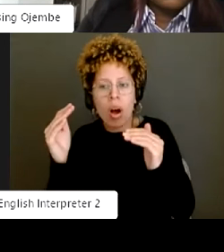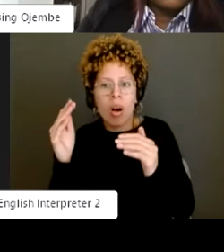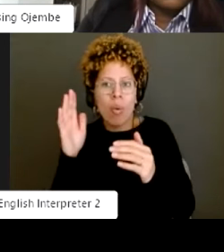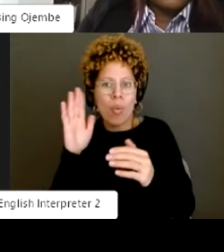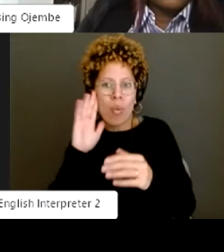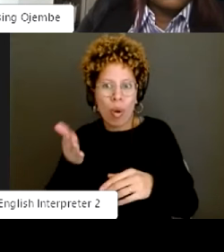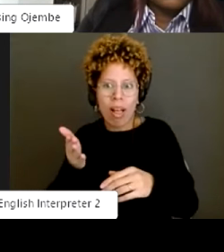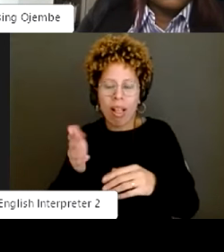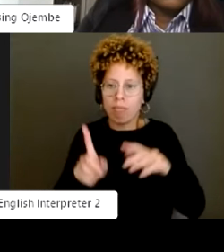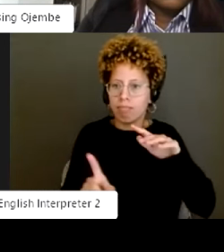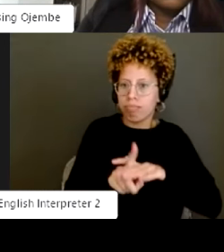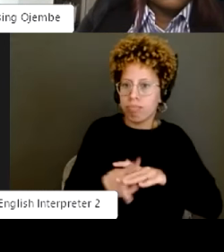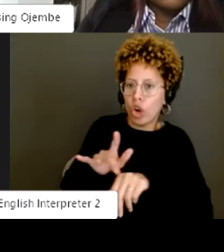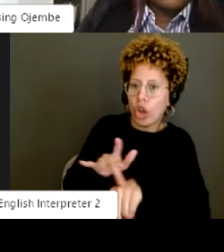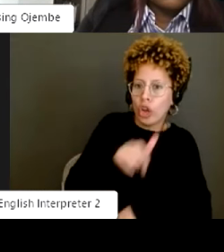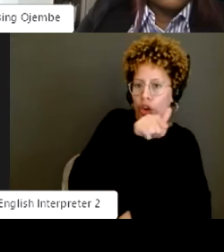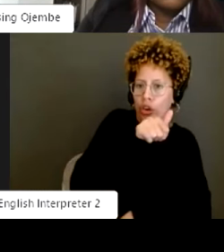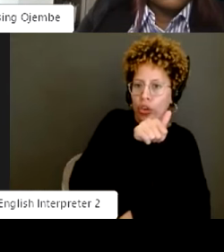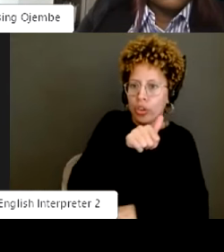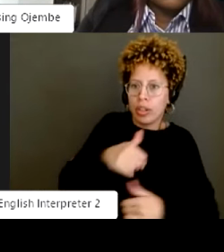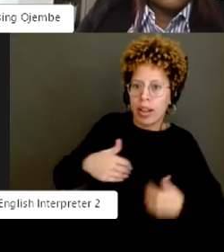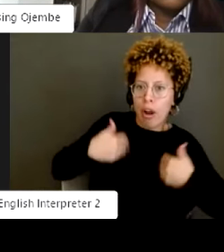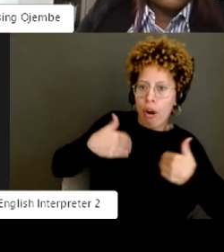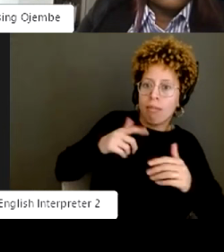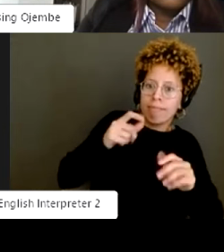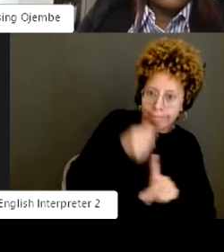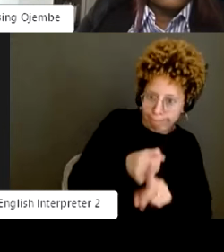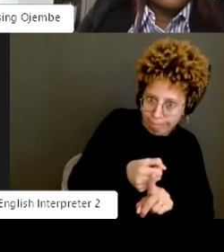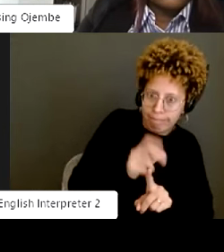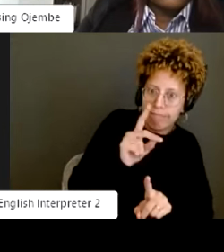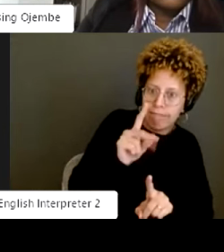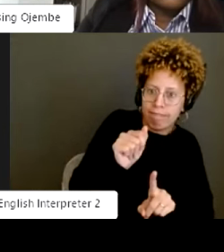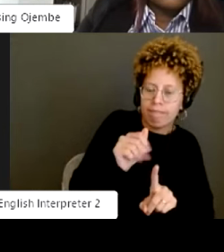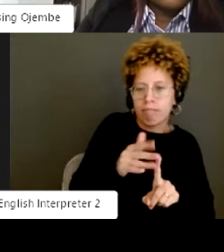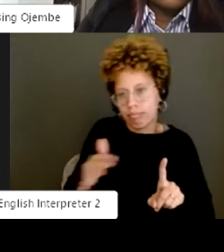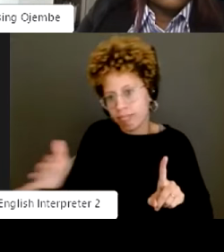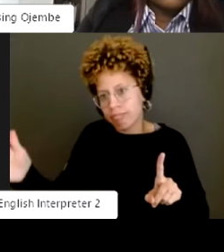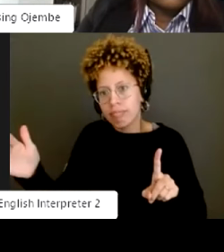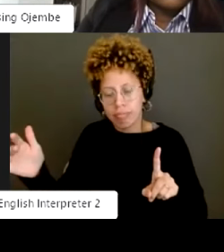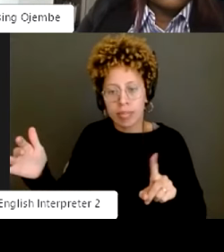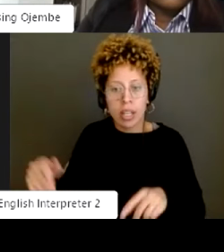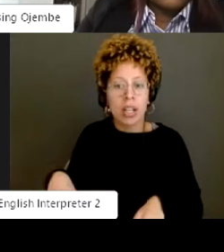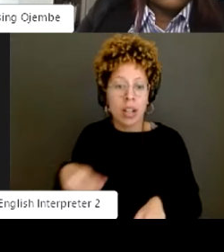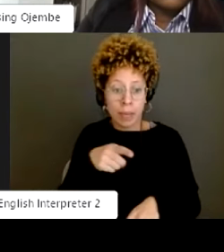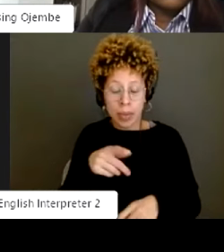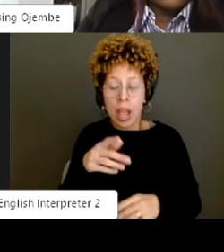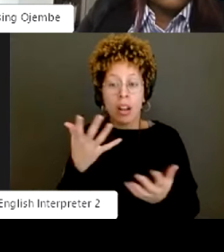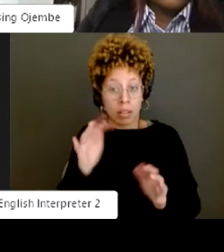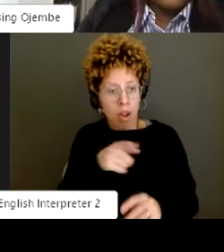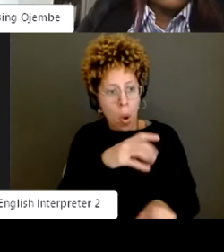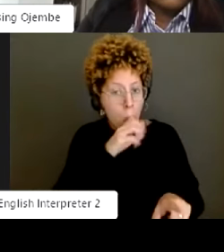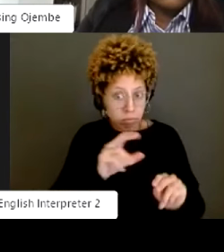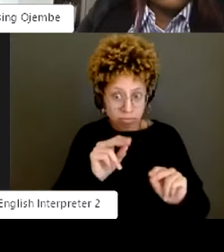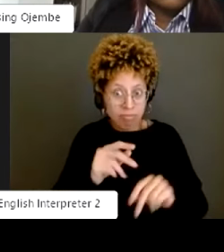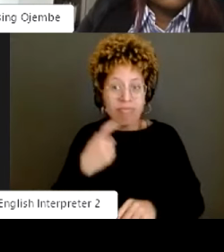mobility disability compared to other populations. Another study, and I said, oh, that is an old study. Now, a recent study that was actually